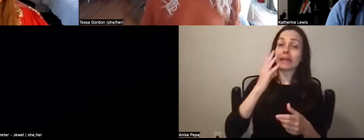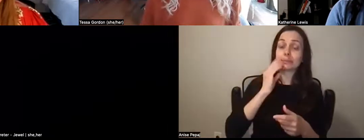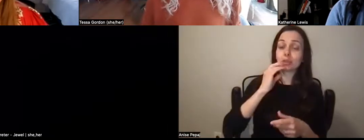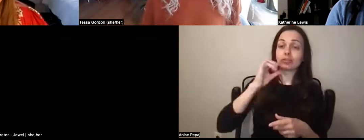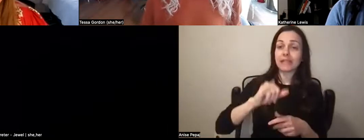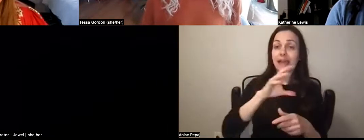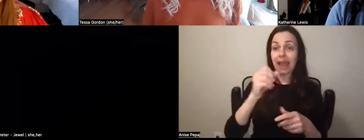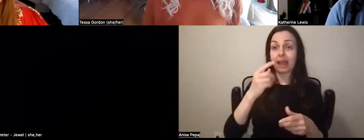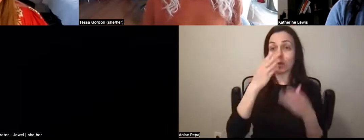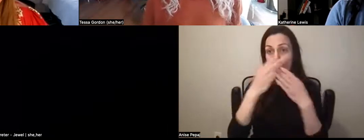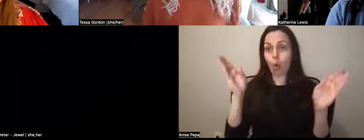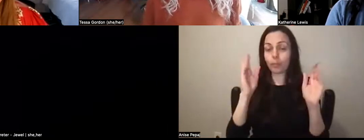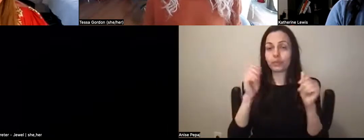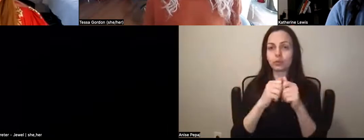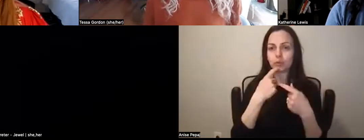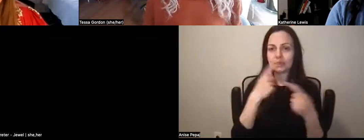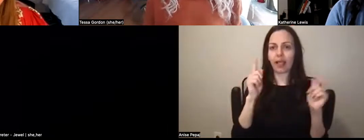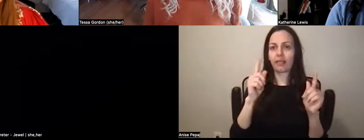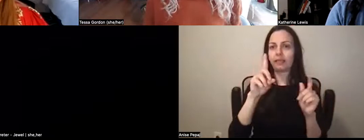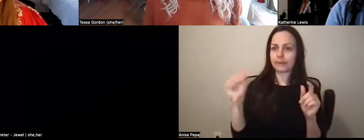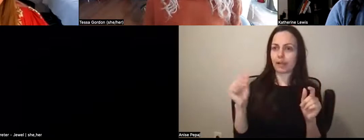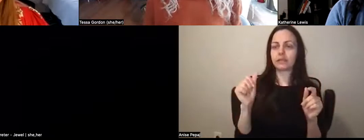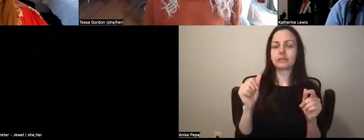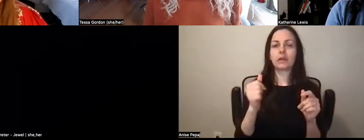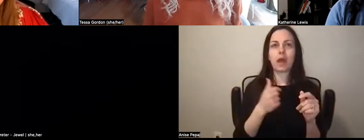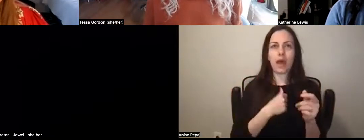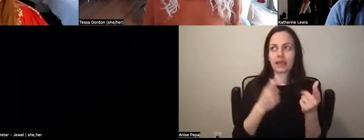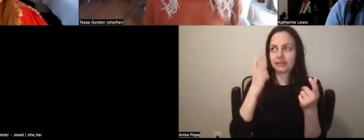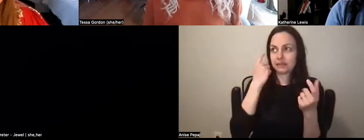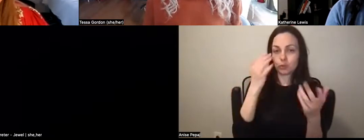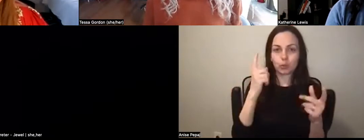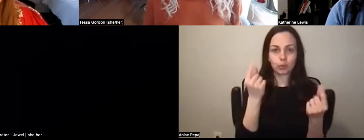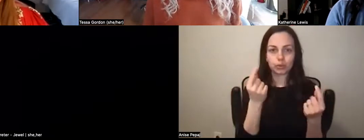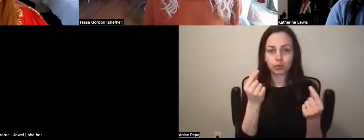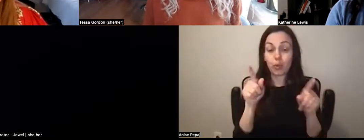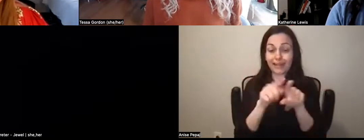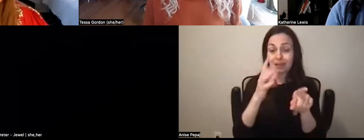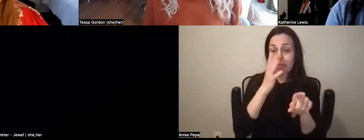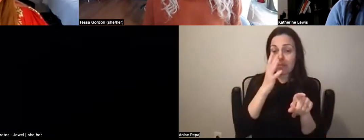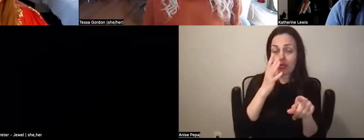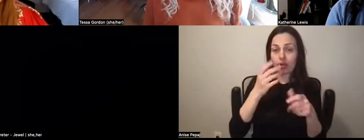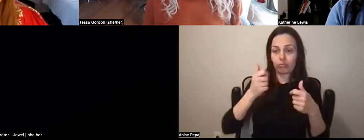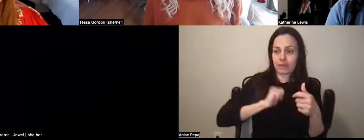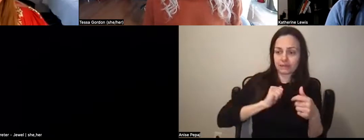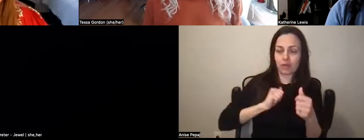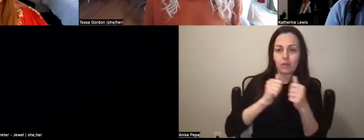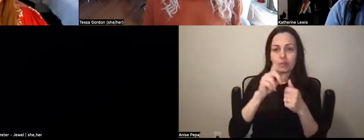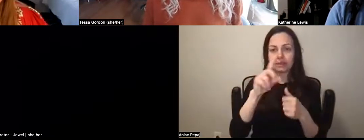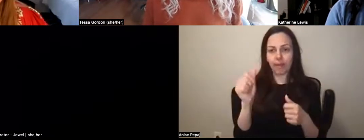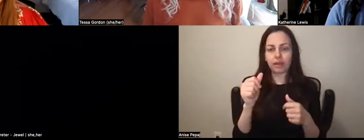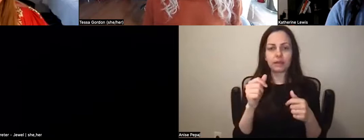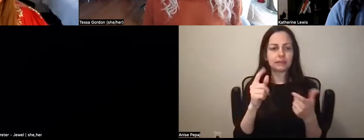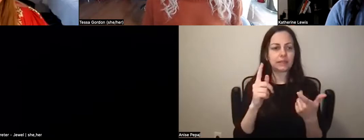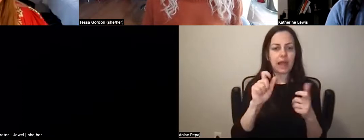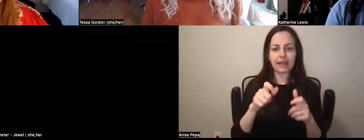just talk about, like, what do you do as a disability, as a single mom? Like, how do I, make sure that I can continue to have healthcare so